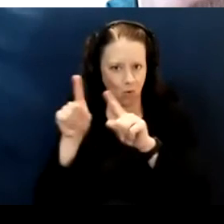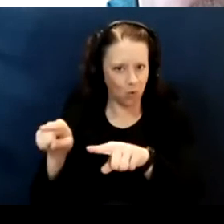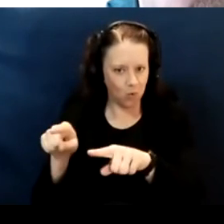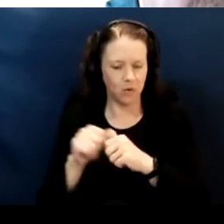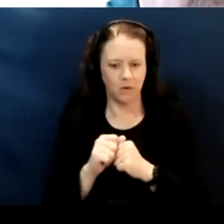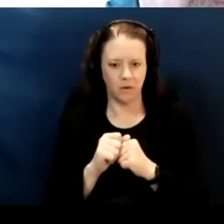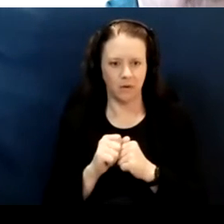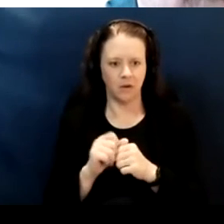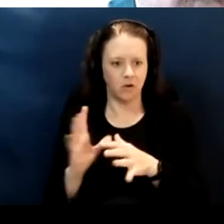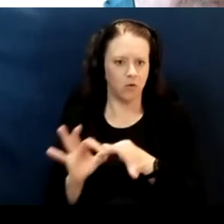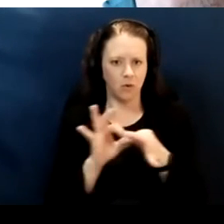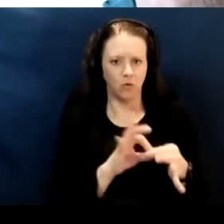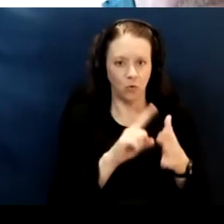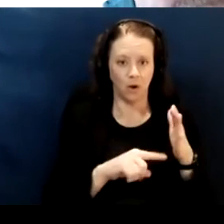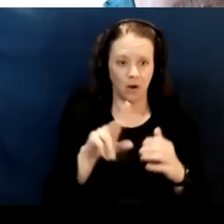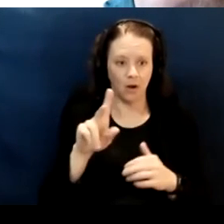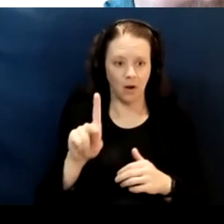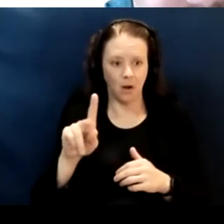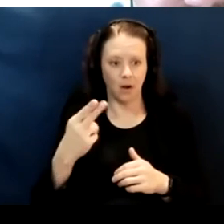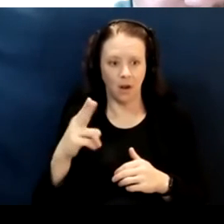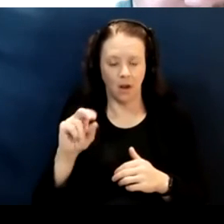what Kholoud was saying,